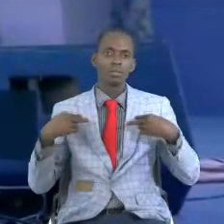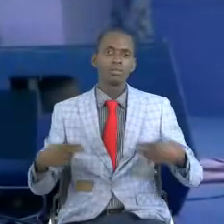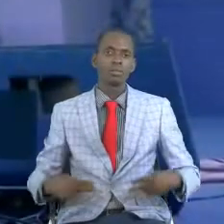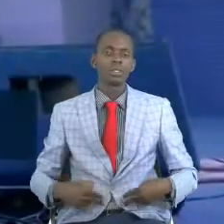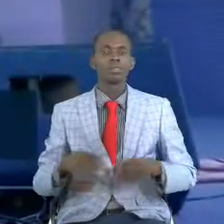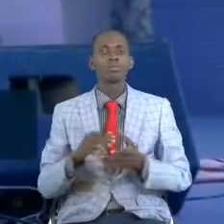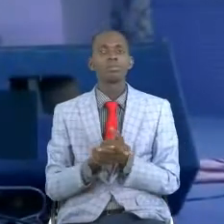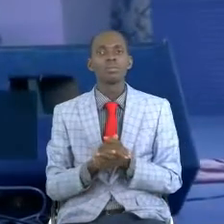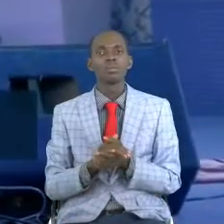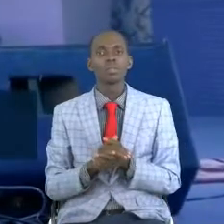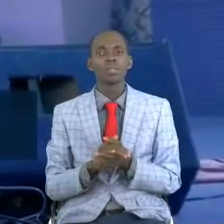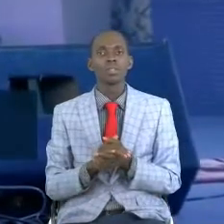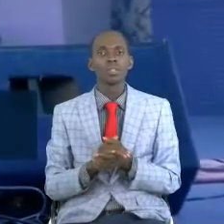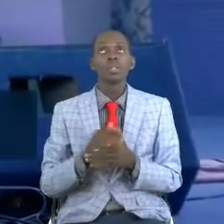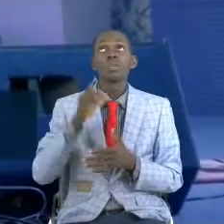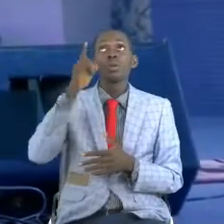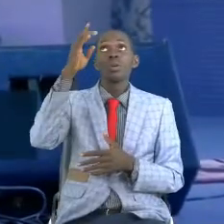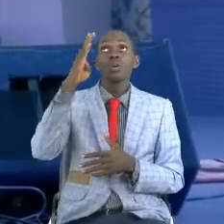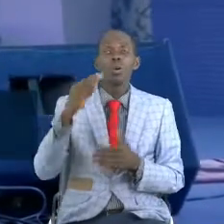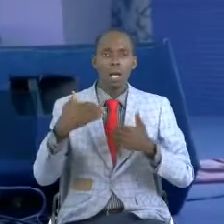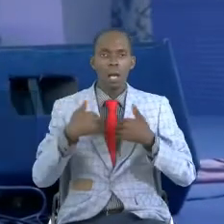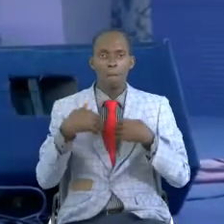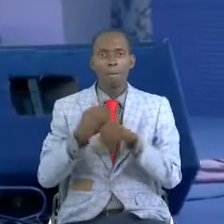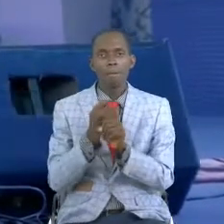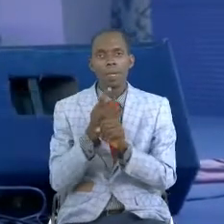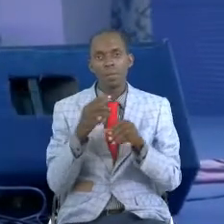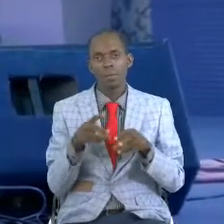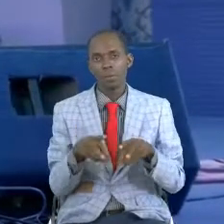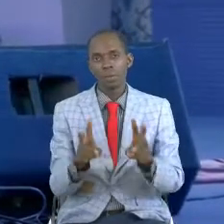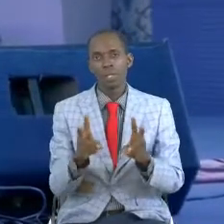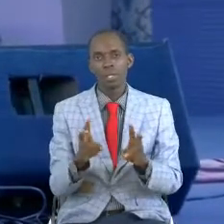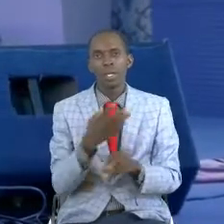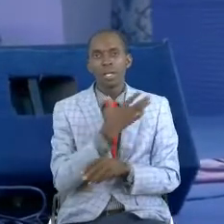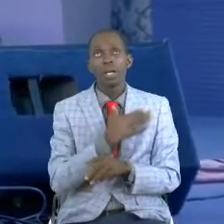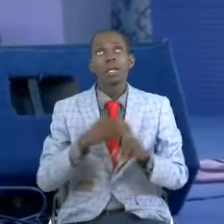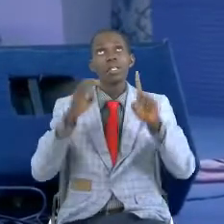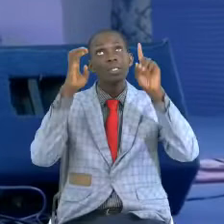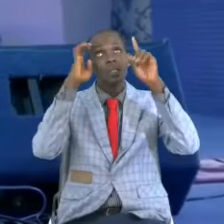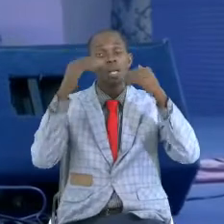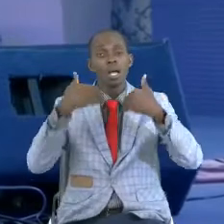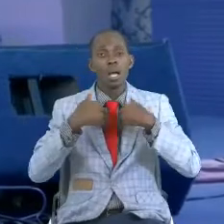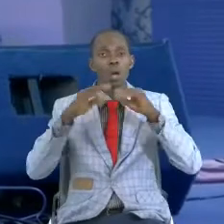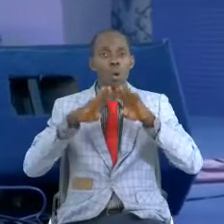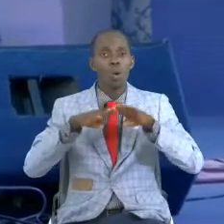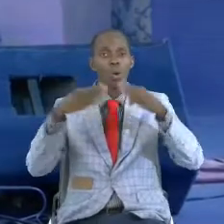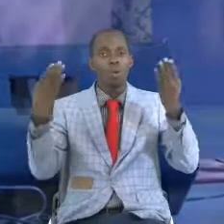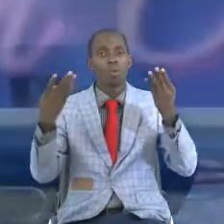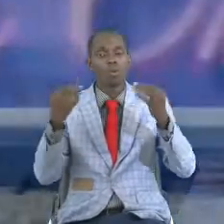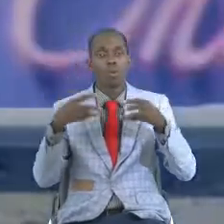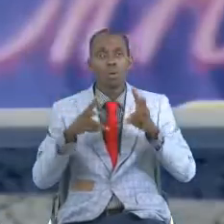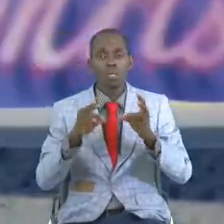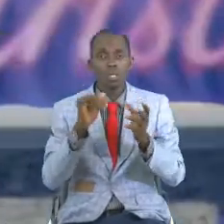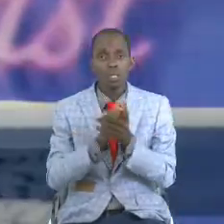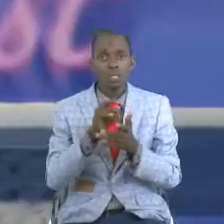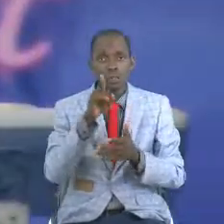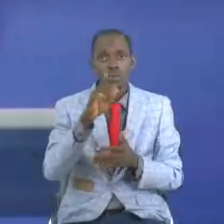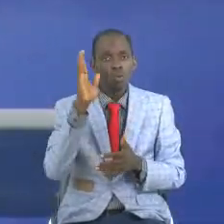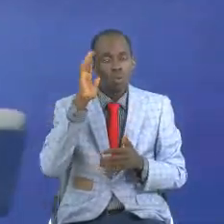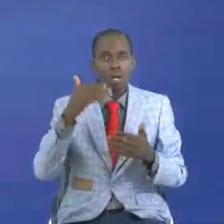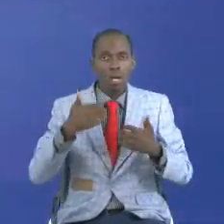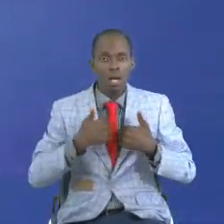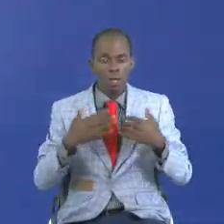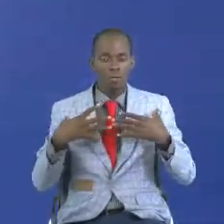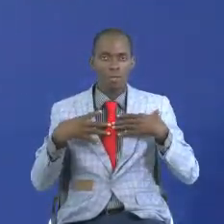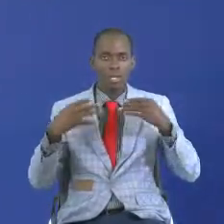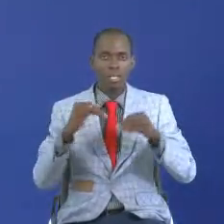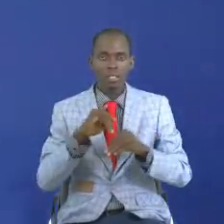God has made the way, and he has opened the way that you will have healing in your